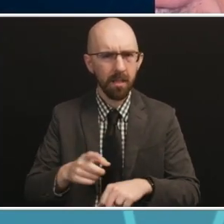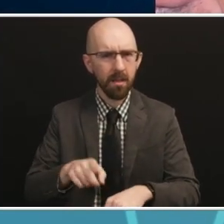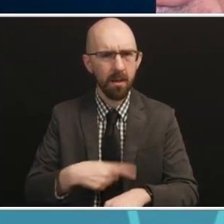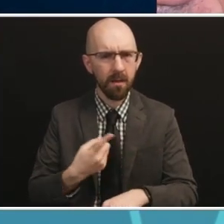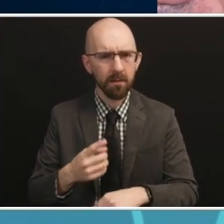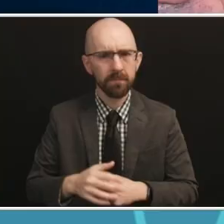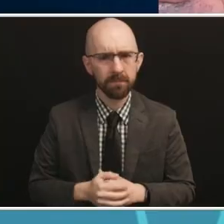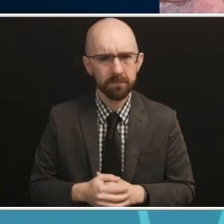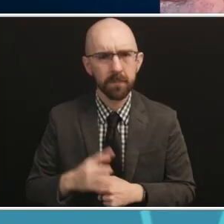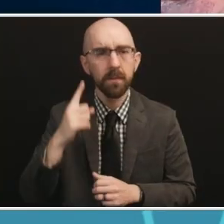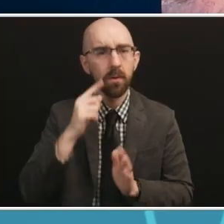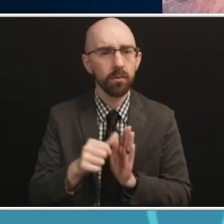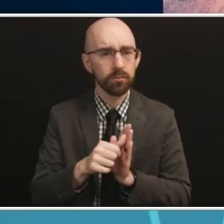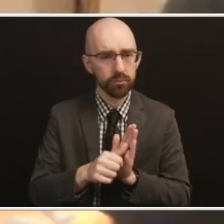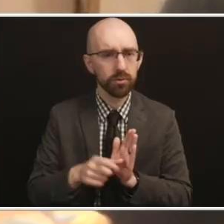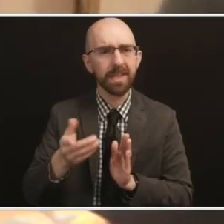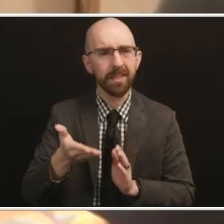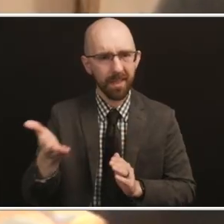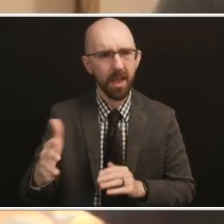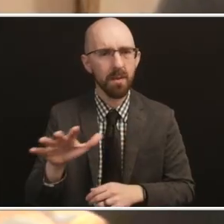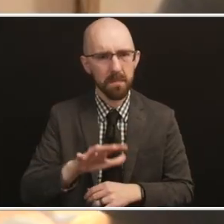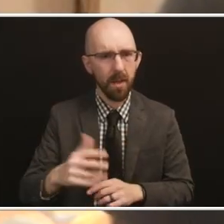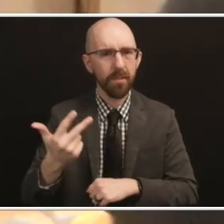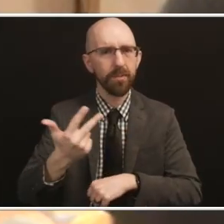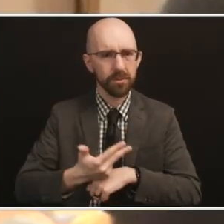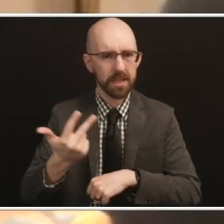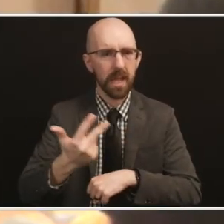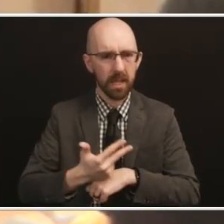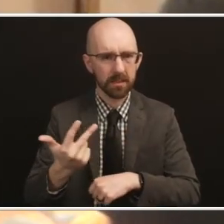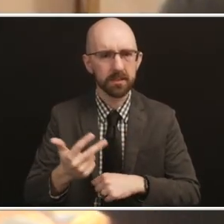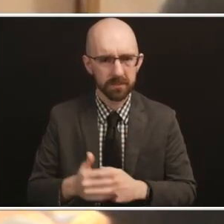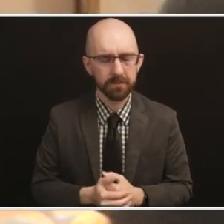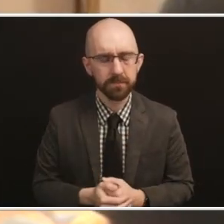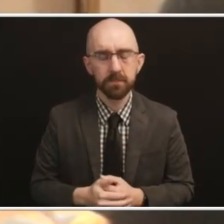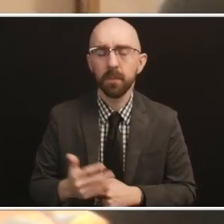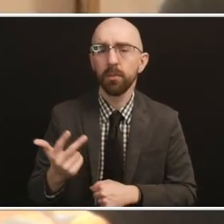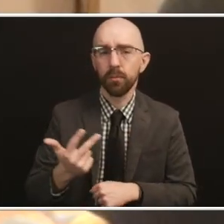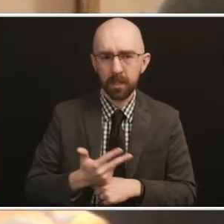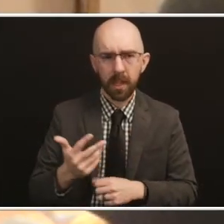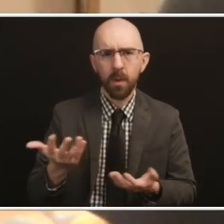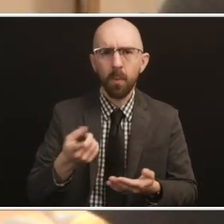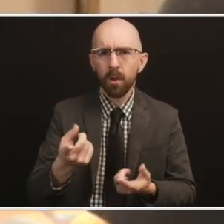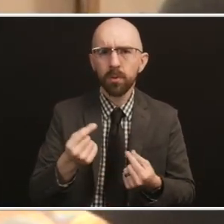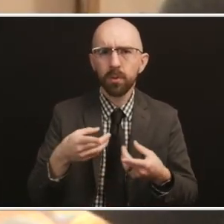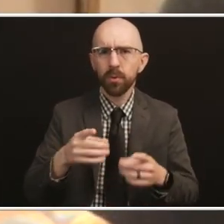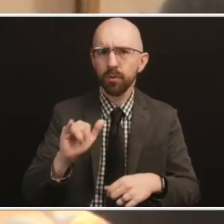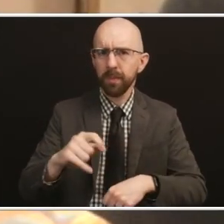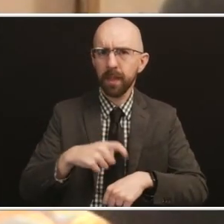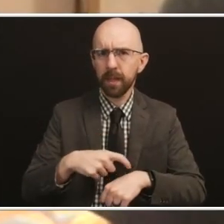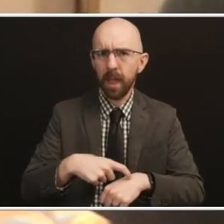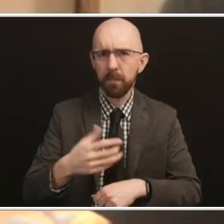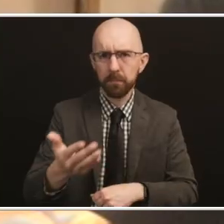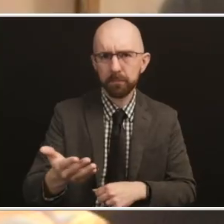For the surgery, he was there for about 3 days. 3 days. And then what did you do during that time?